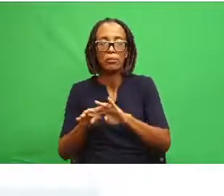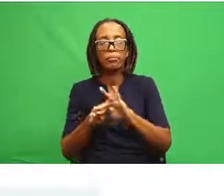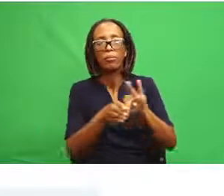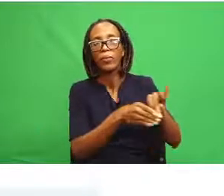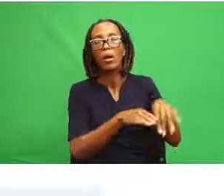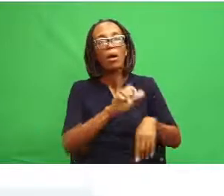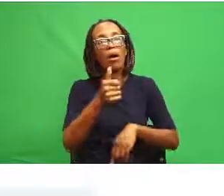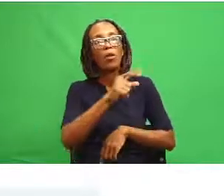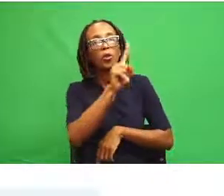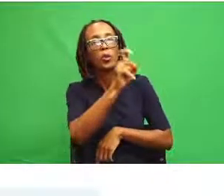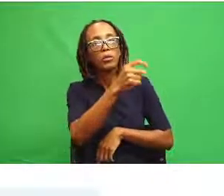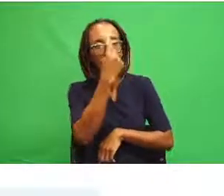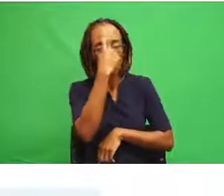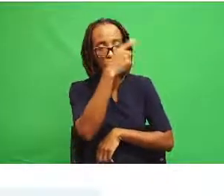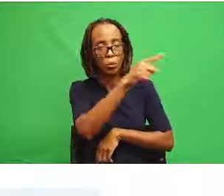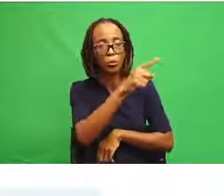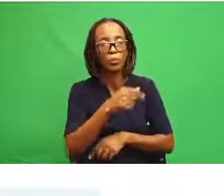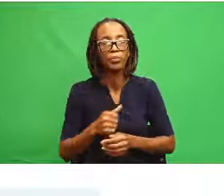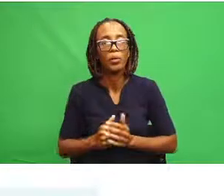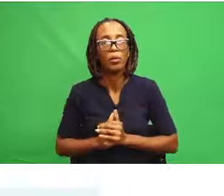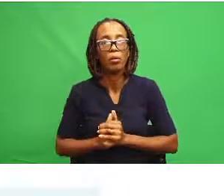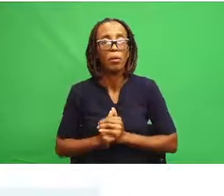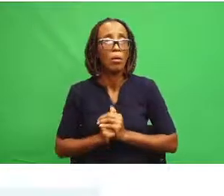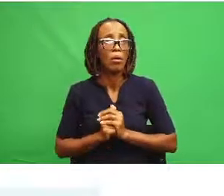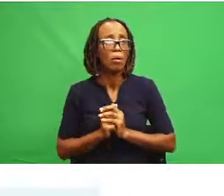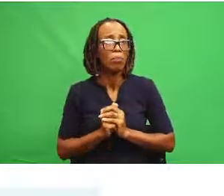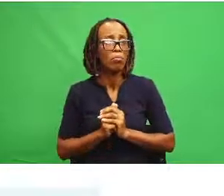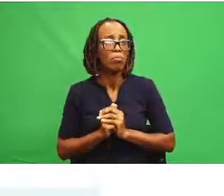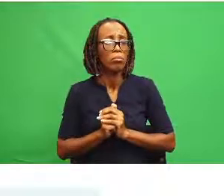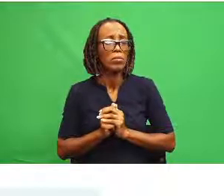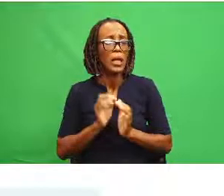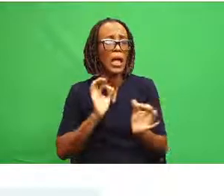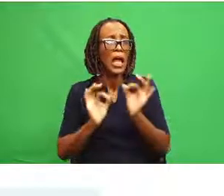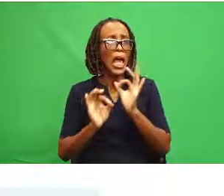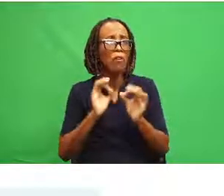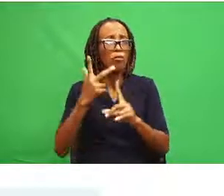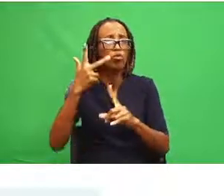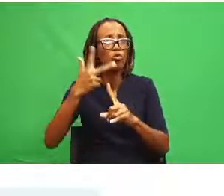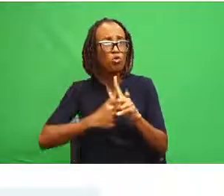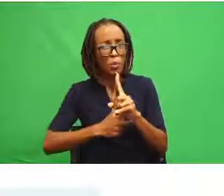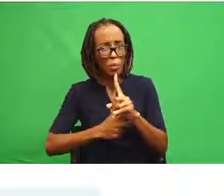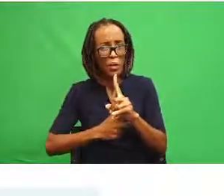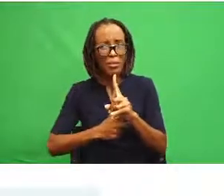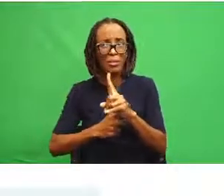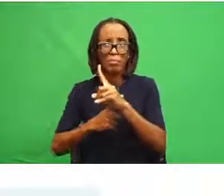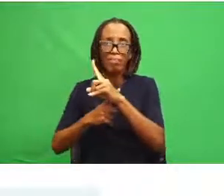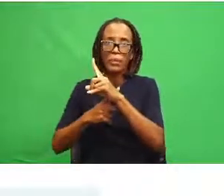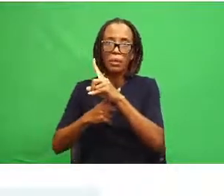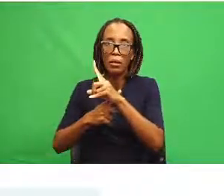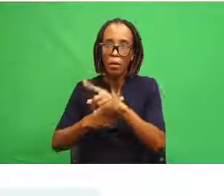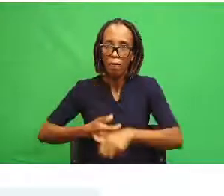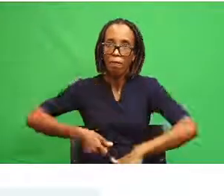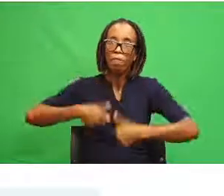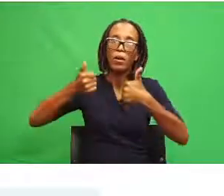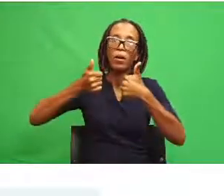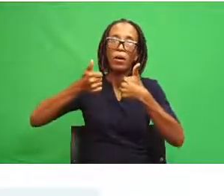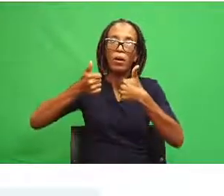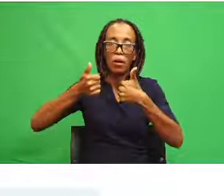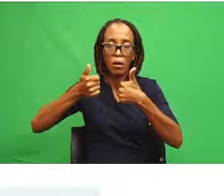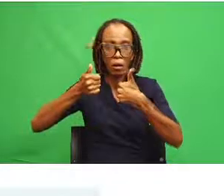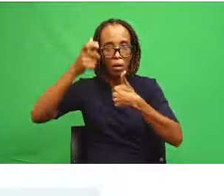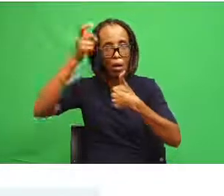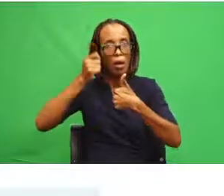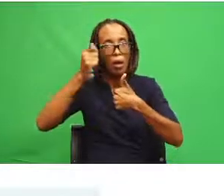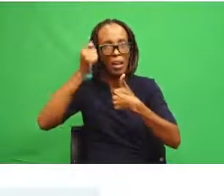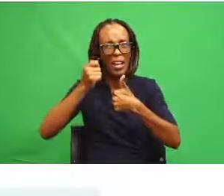Then coming up for you, Mr. Polanyi, if it takes approximately 3 months to receive the grant, could persons apply